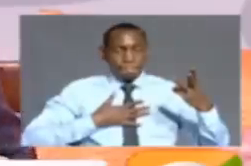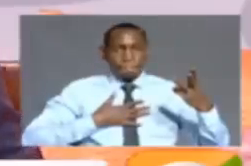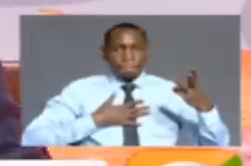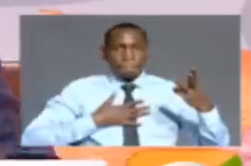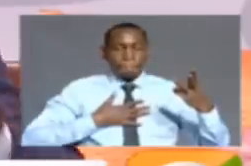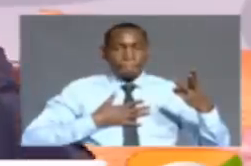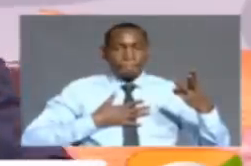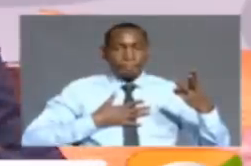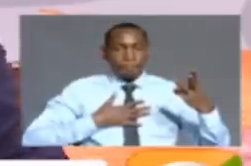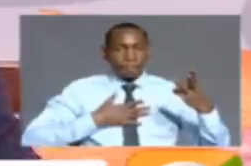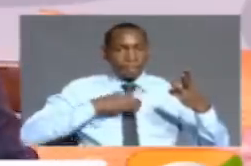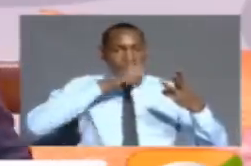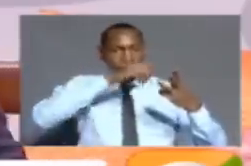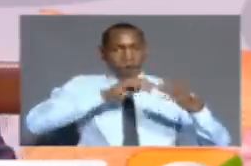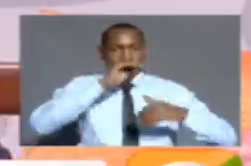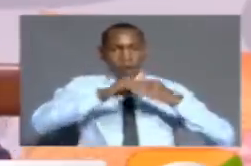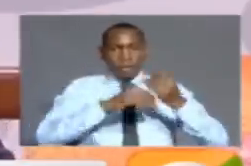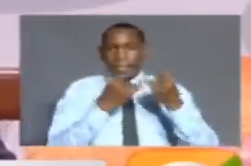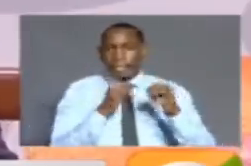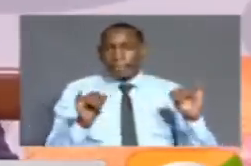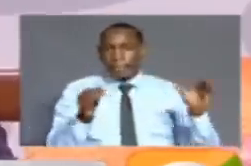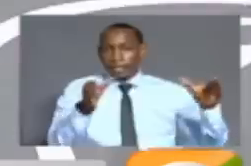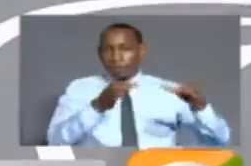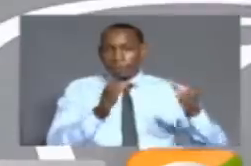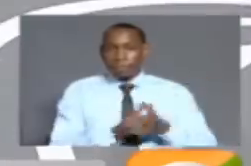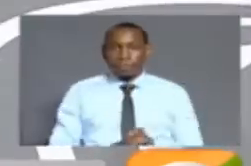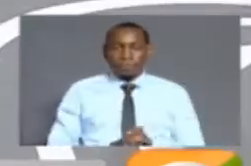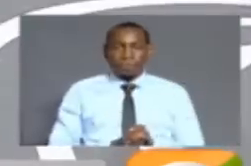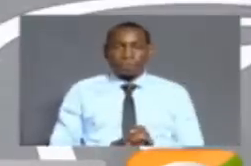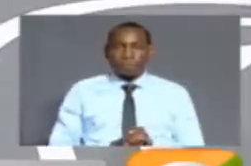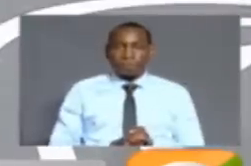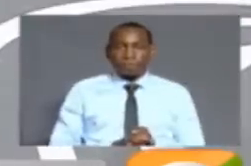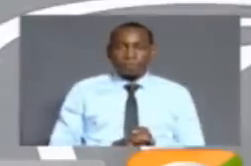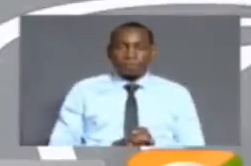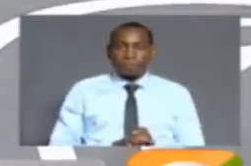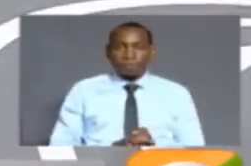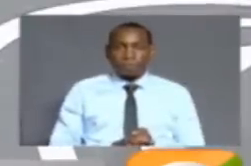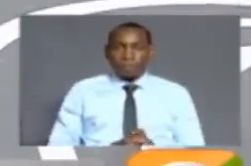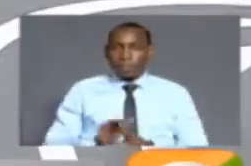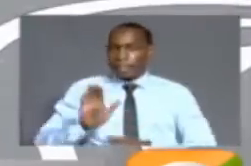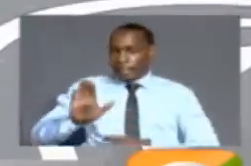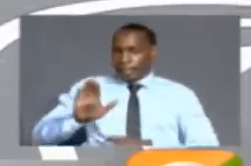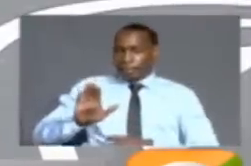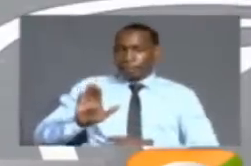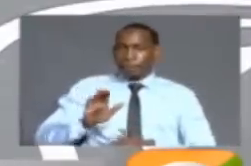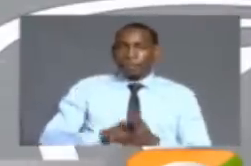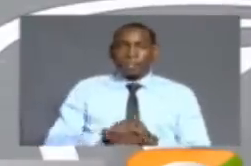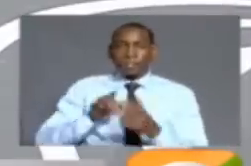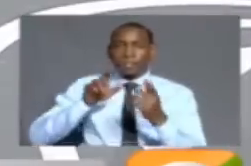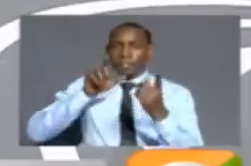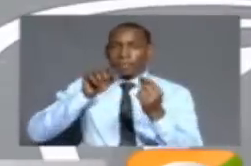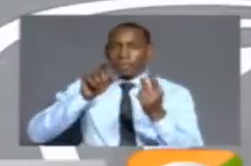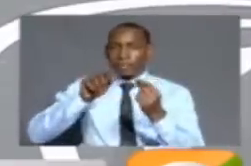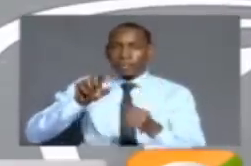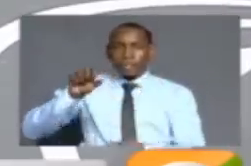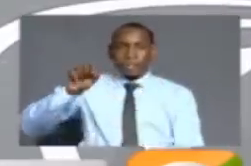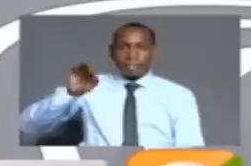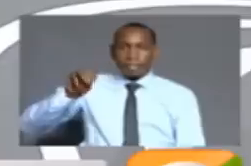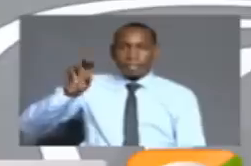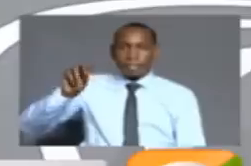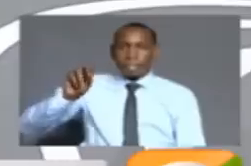it, they are all independent bodies. Okay, folks, let's look at tweets. Let's look at tweets if you don't mind. Simon